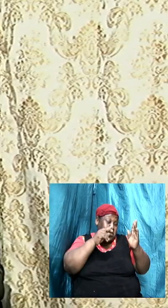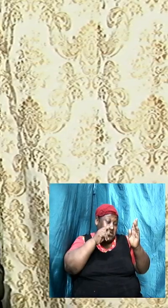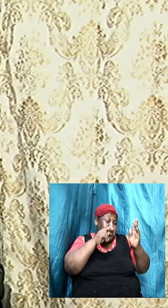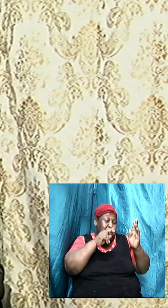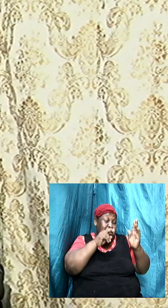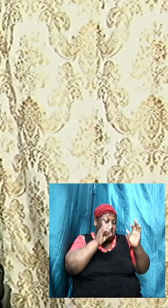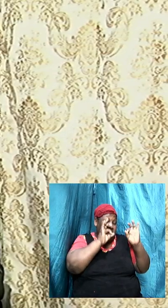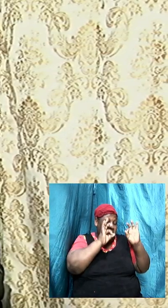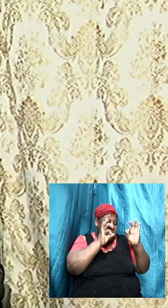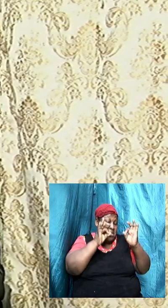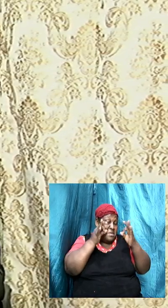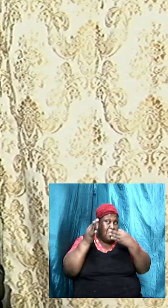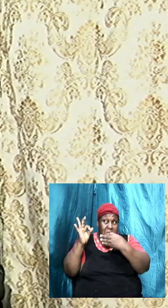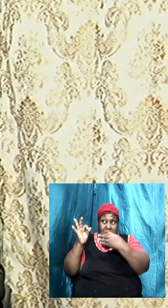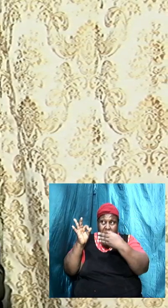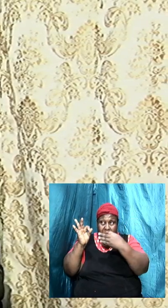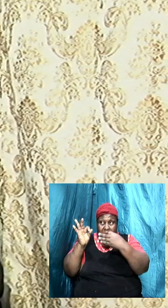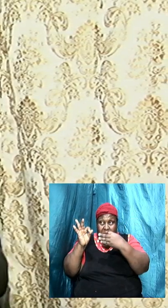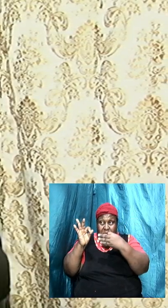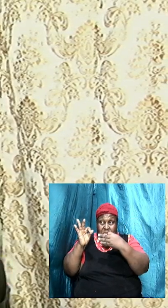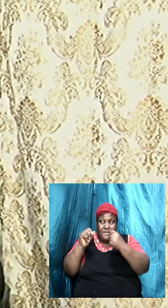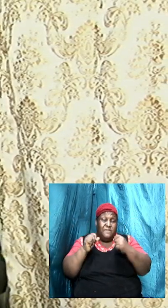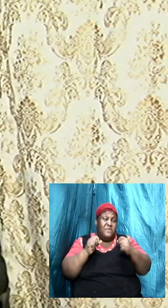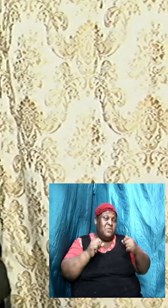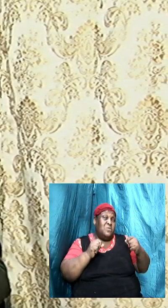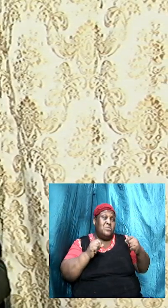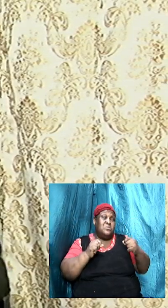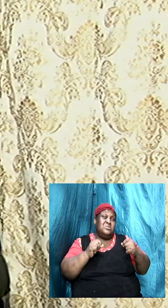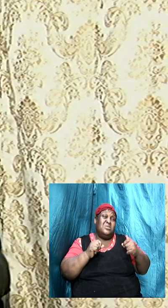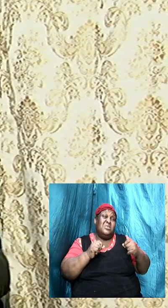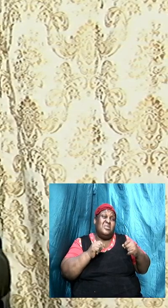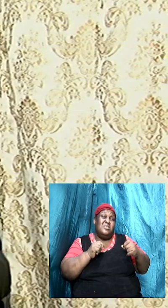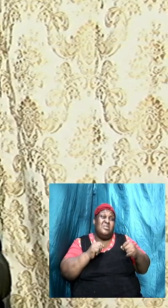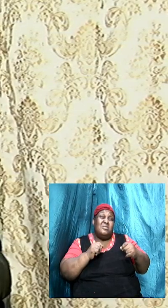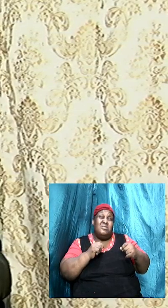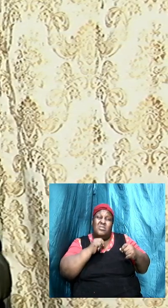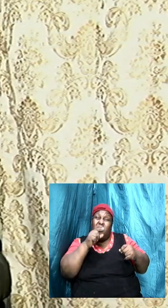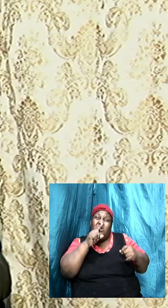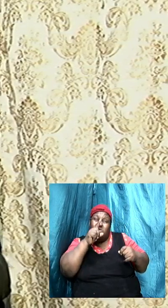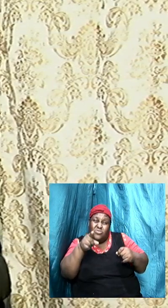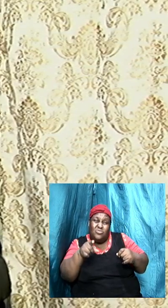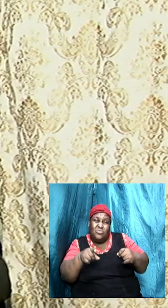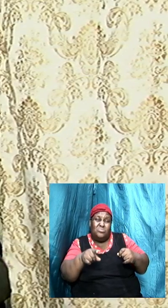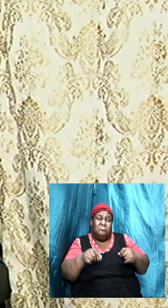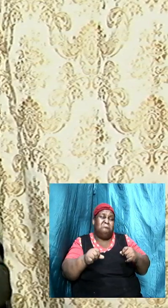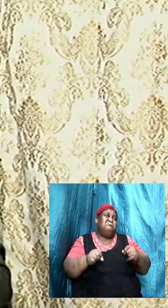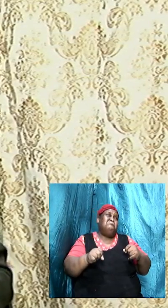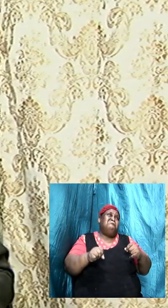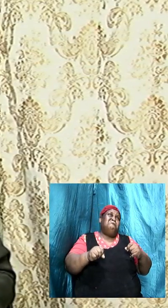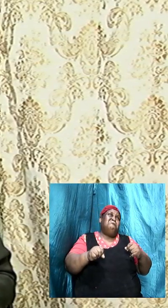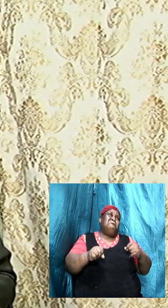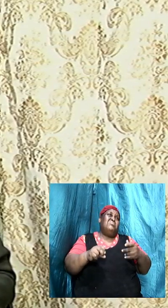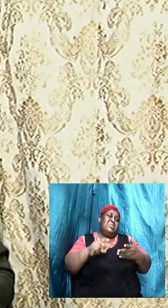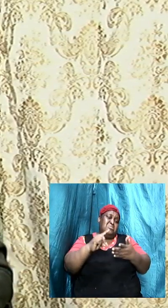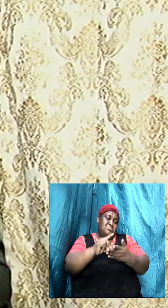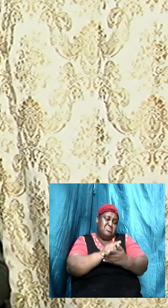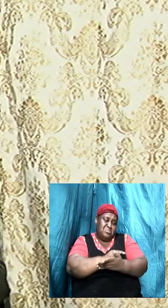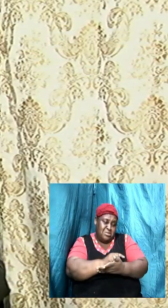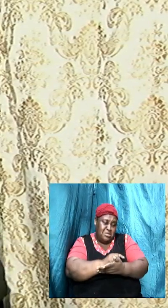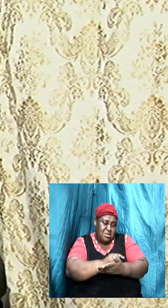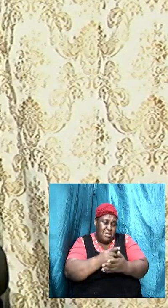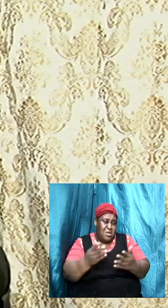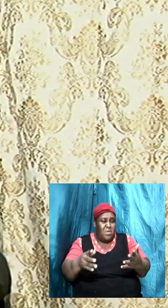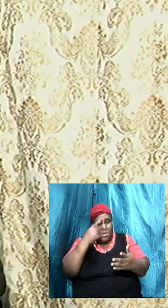because we are not so certain of the doctrine, or we are not so certain of what we embrace as individuals.